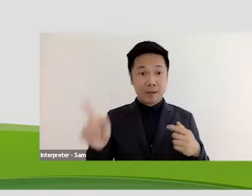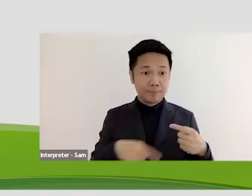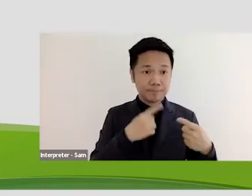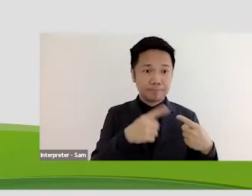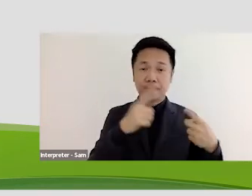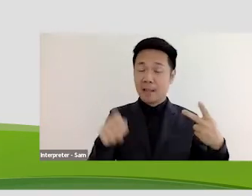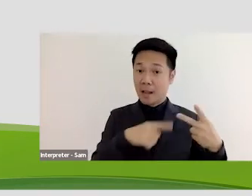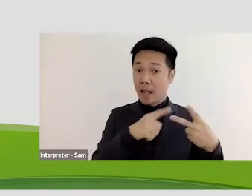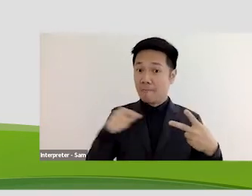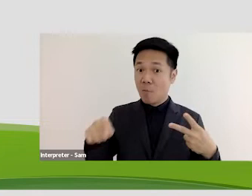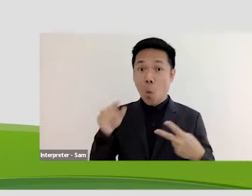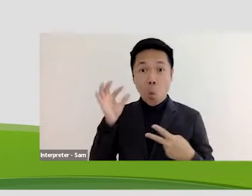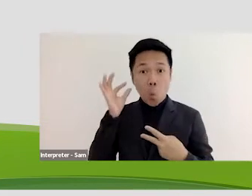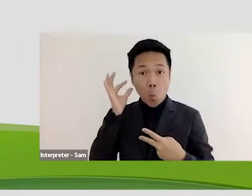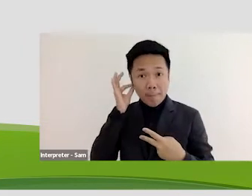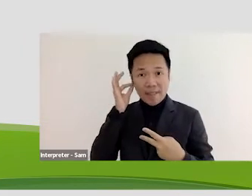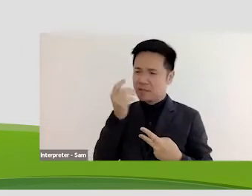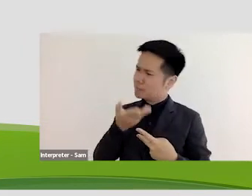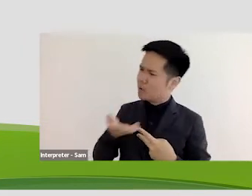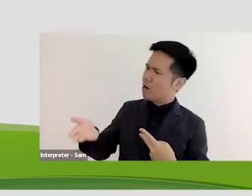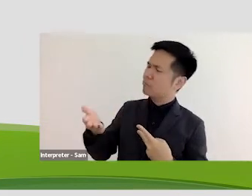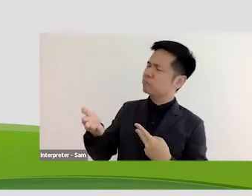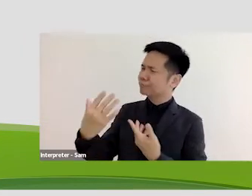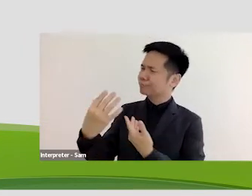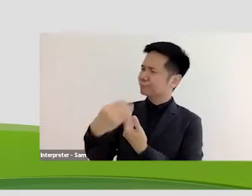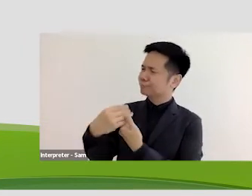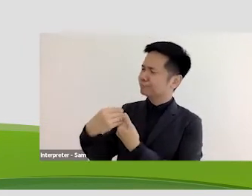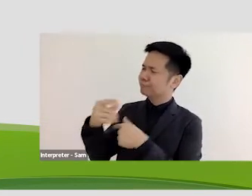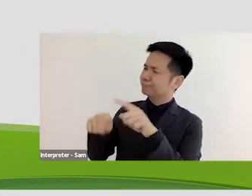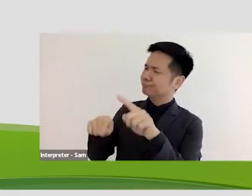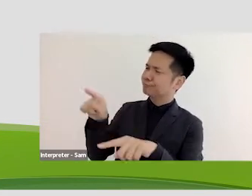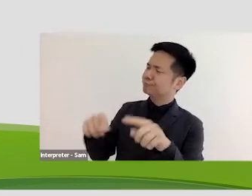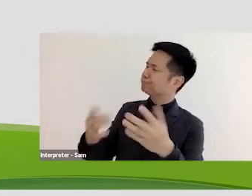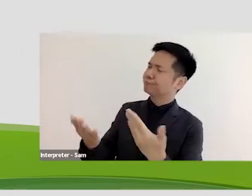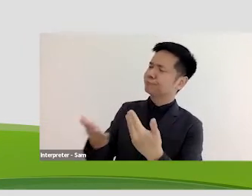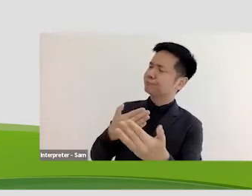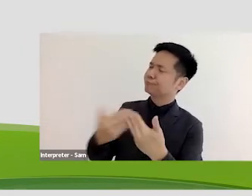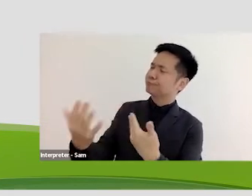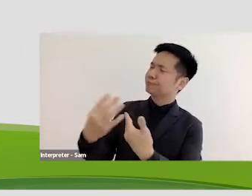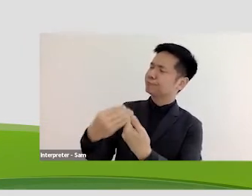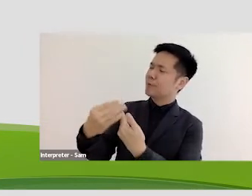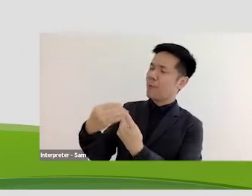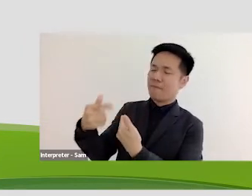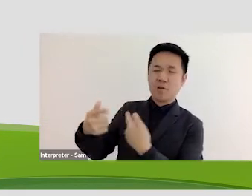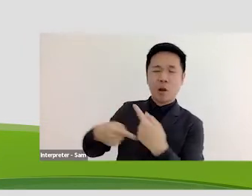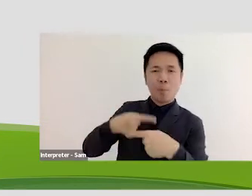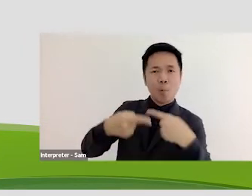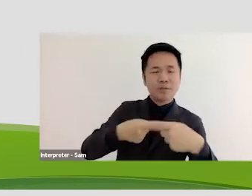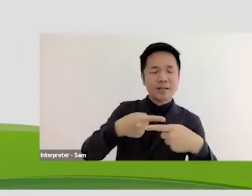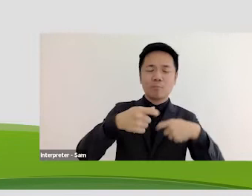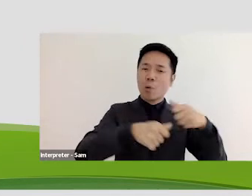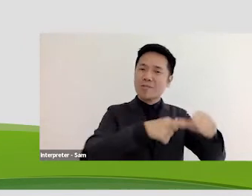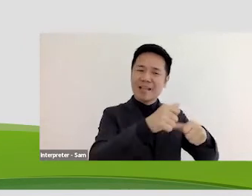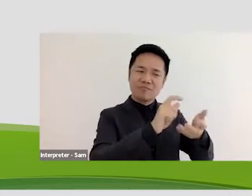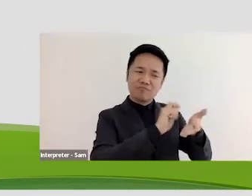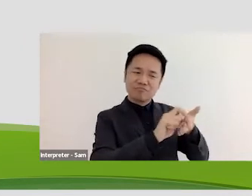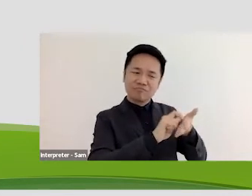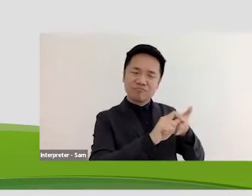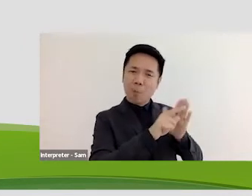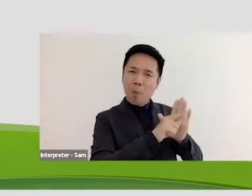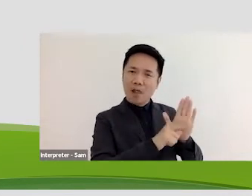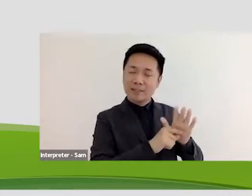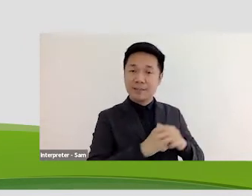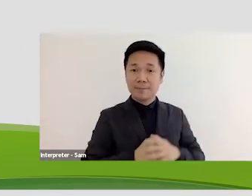representation of women in all their diversity in policy and decision-making processes, to build collaboration